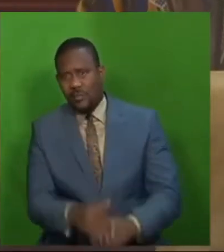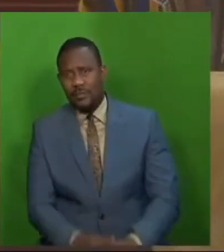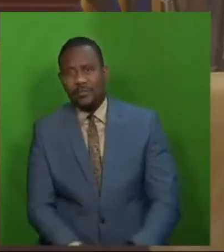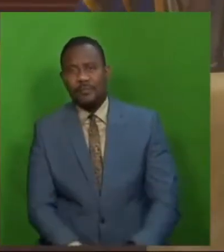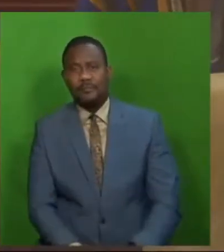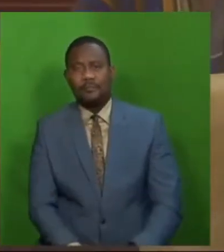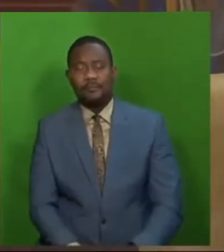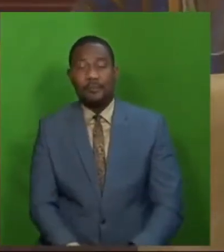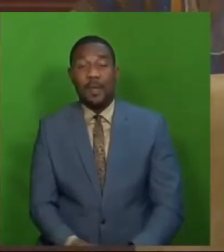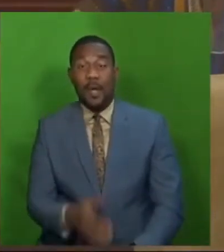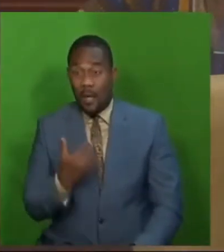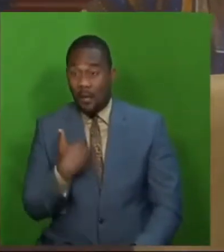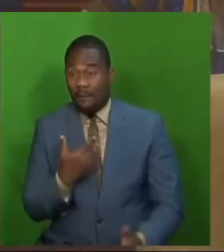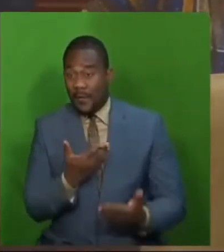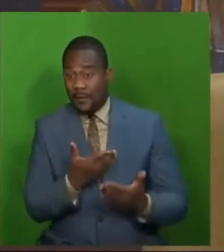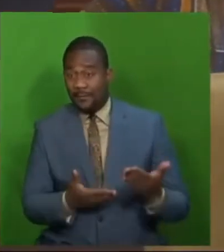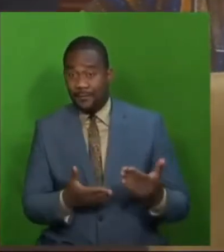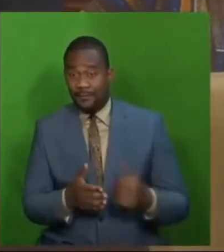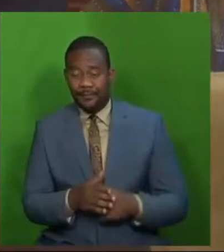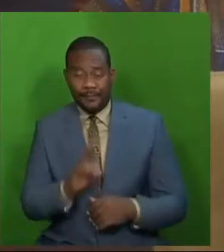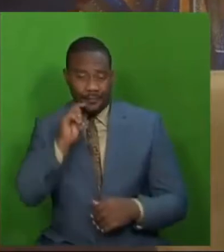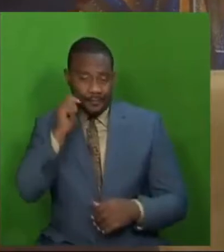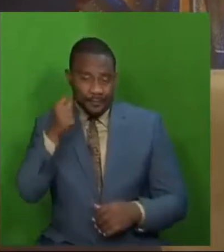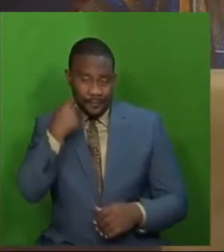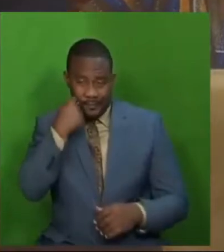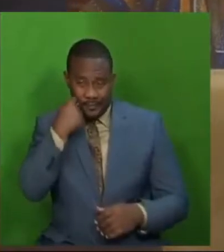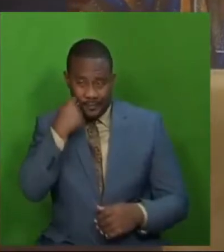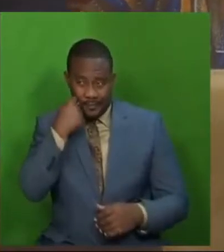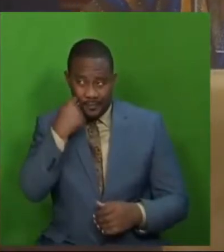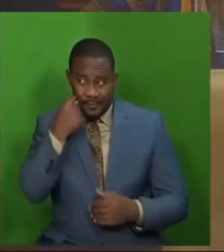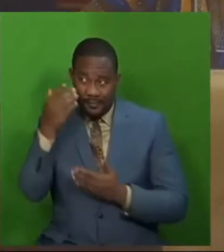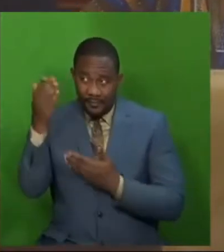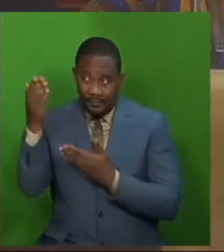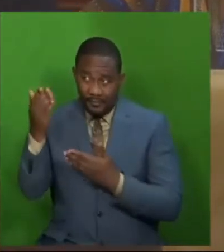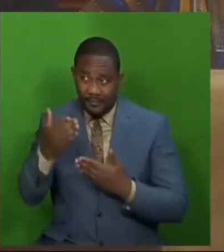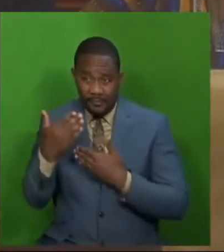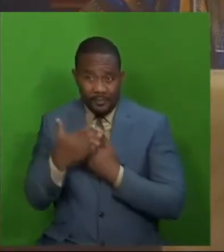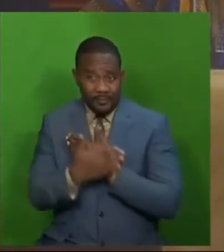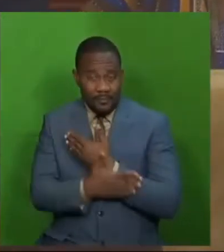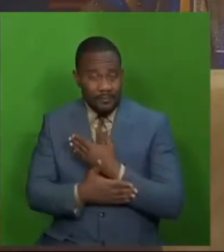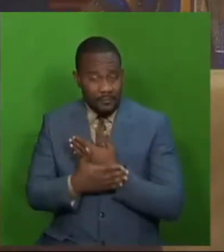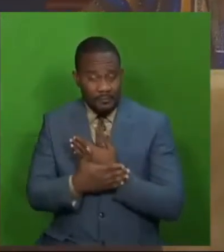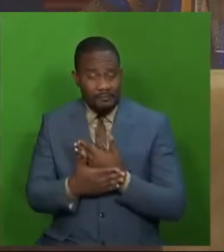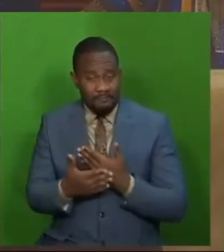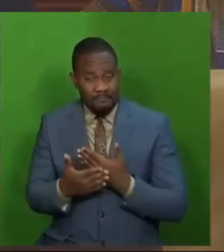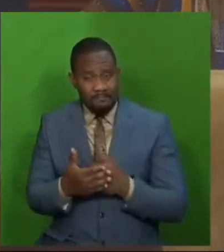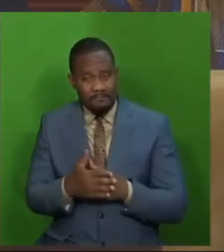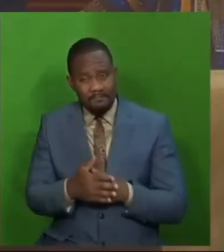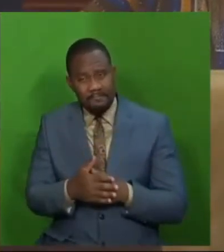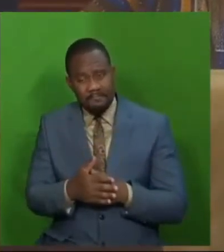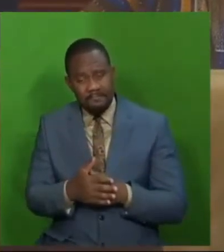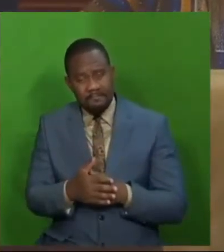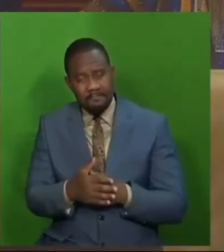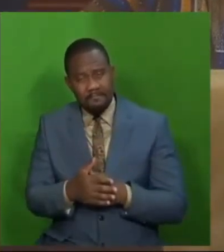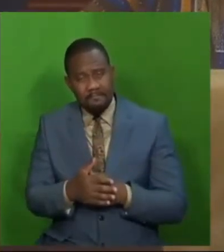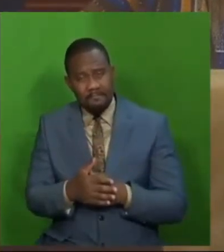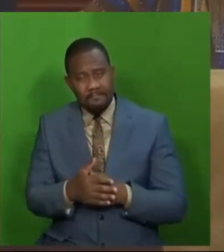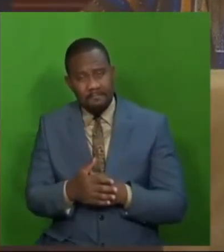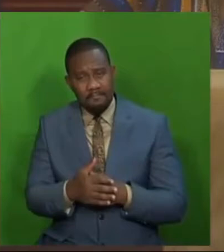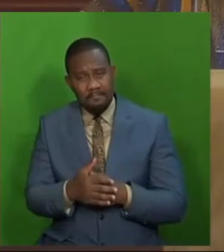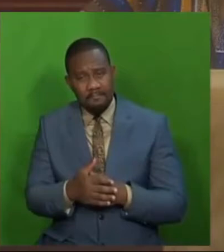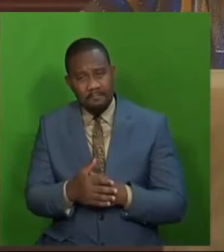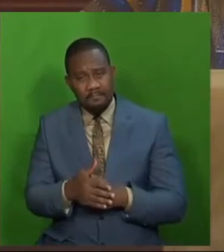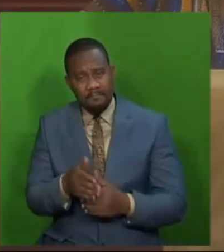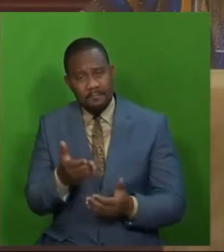It's here. Tomato Importers and Traders Association of Ghana petitioned the IGP for